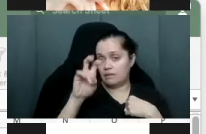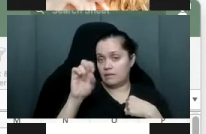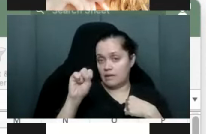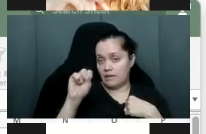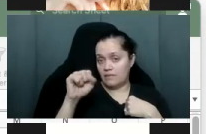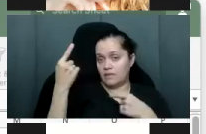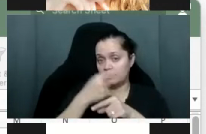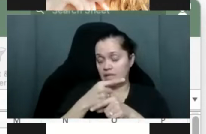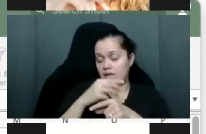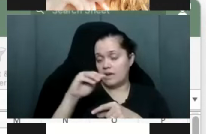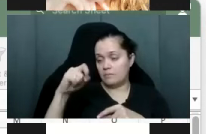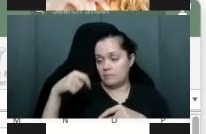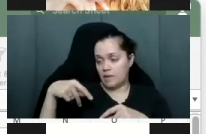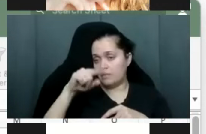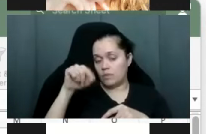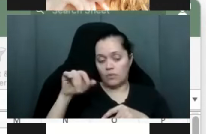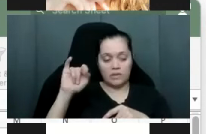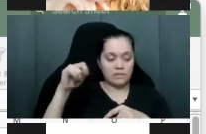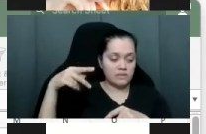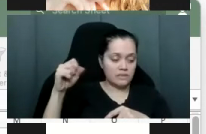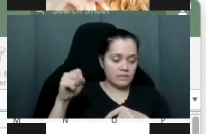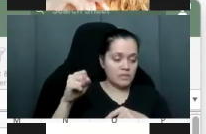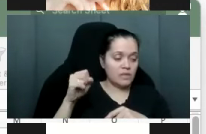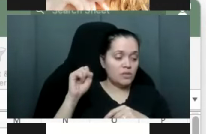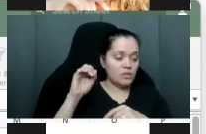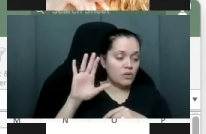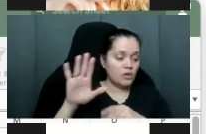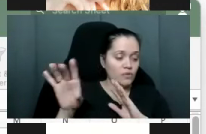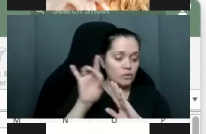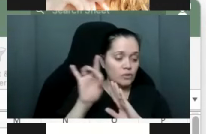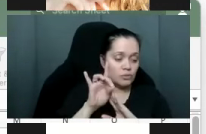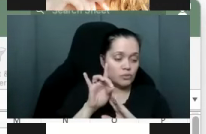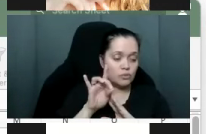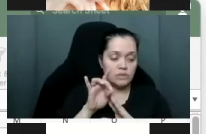Quiz Tips. So if you choose